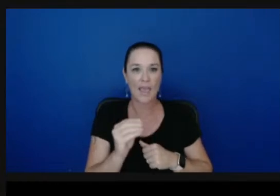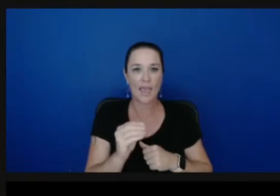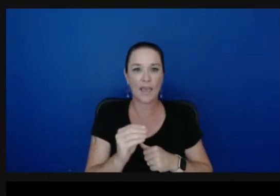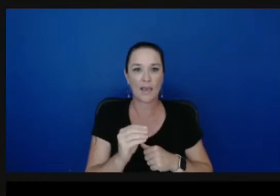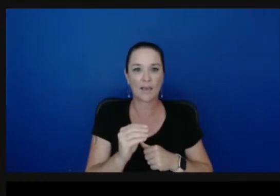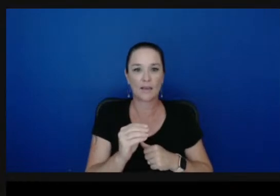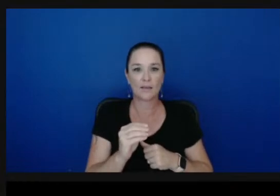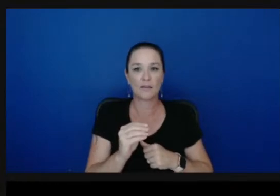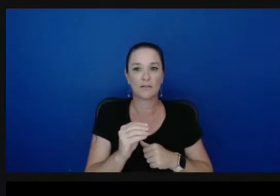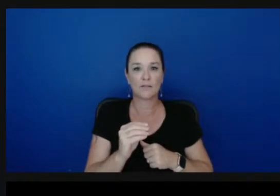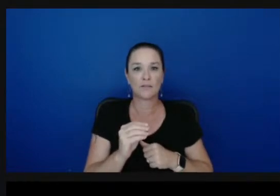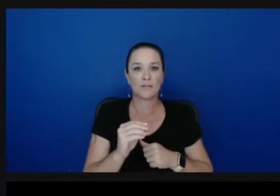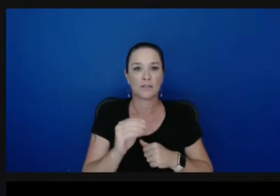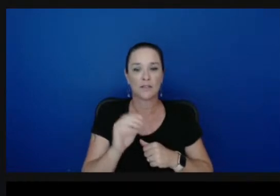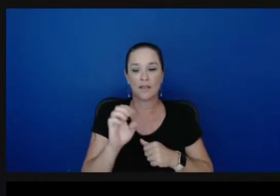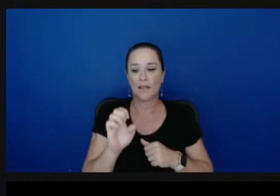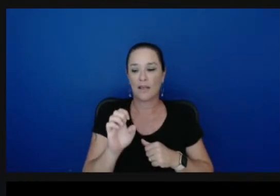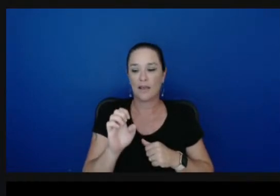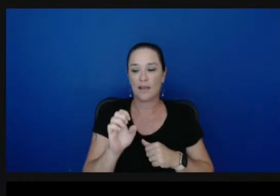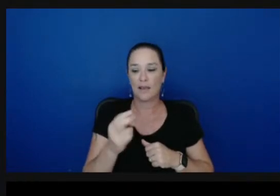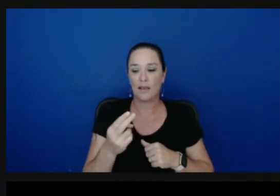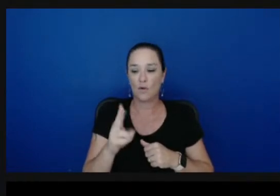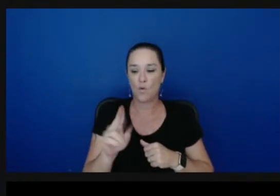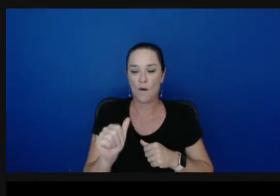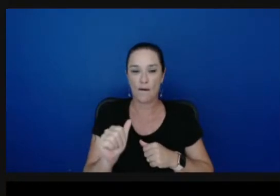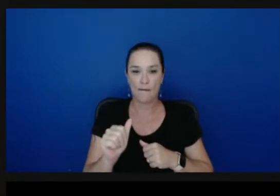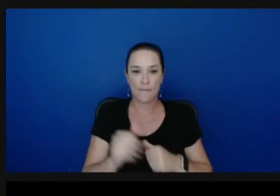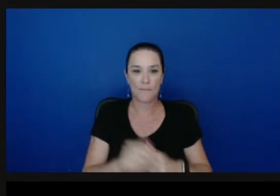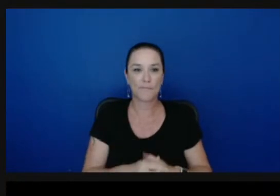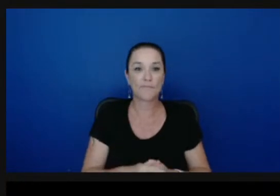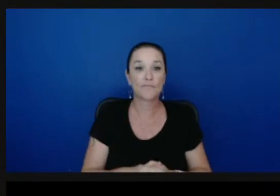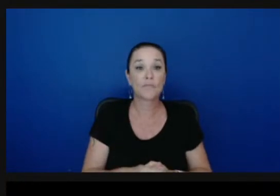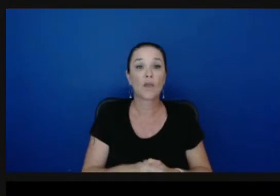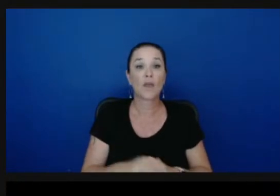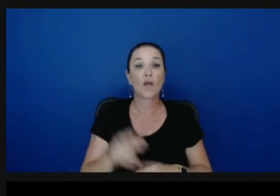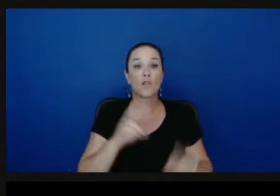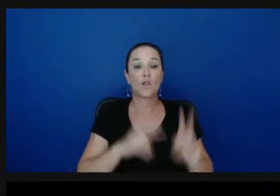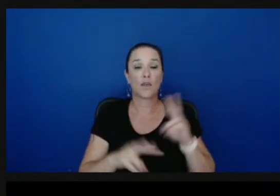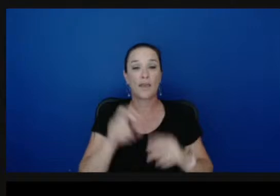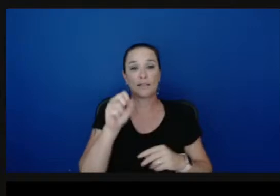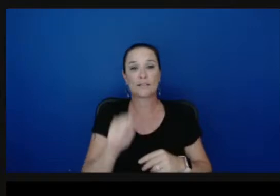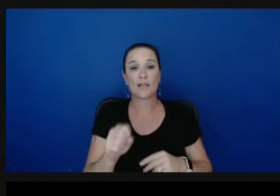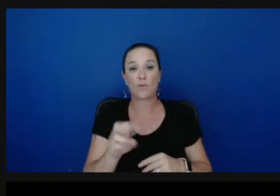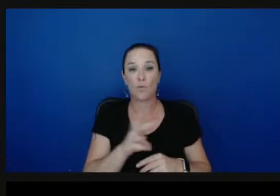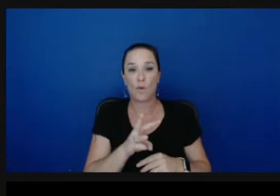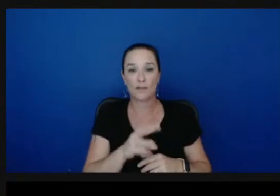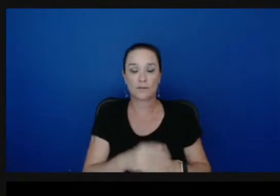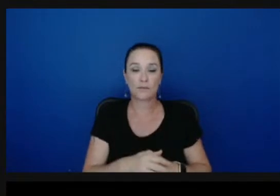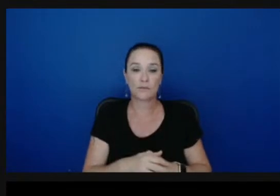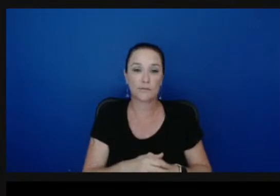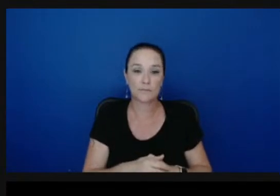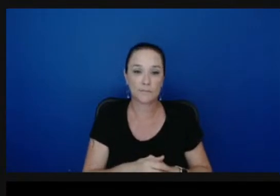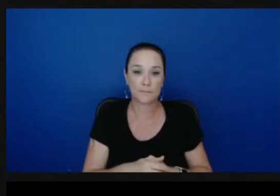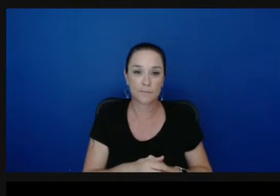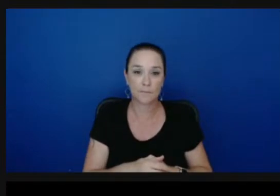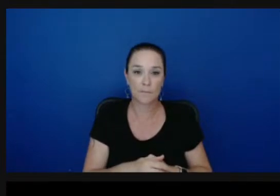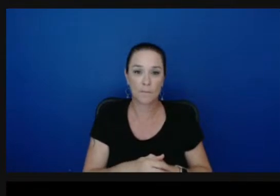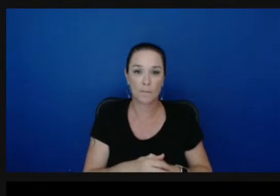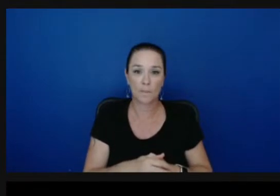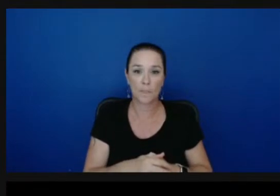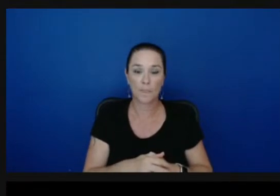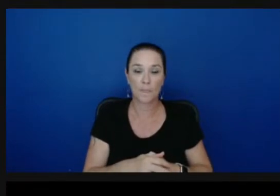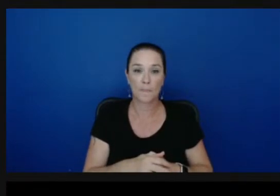Koaʻe Fall as well. Looking at the southwest rim stations, let's just look at these 2 closer ones, one